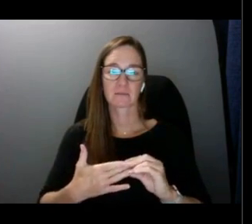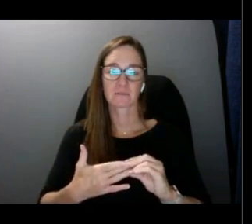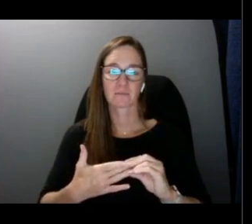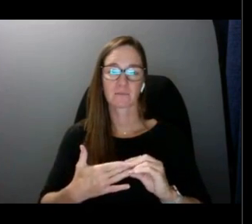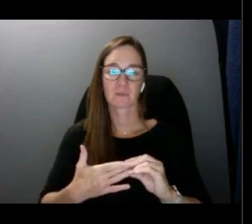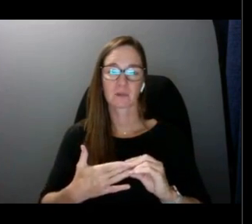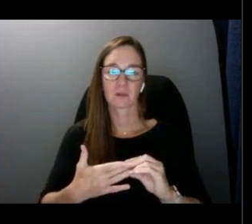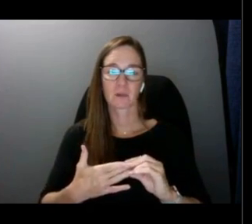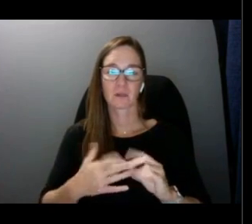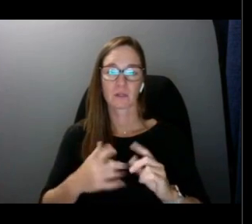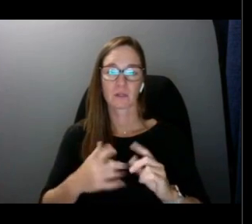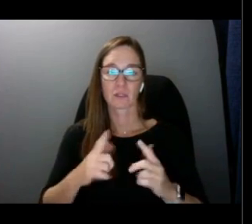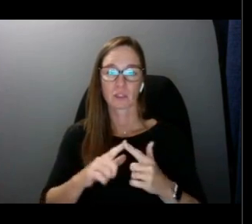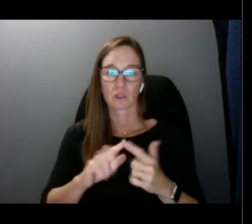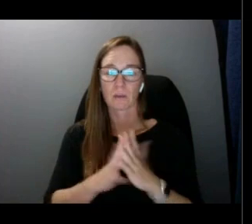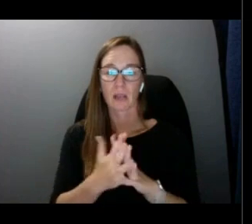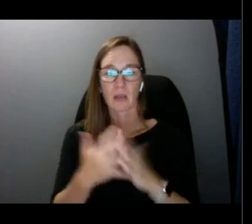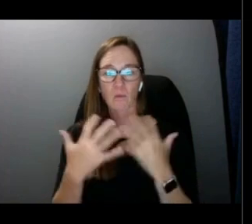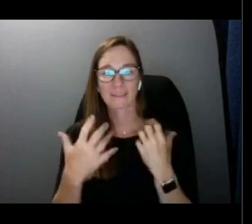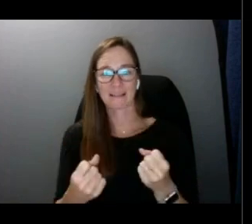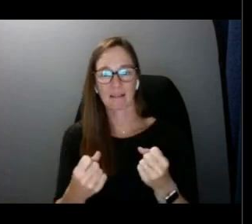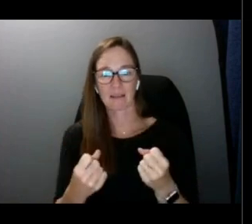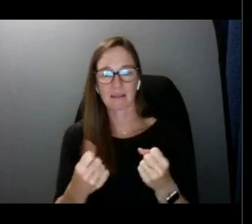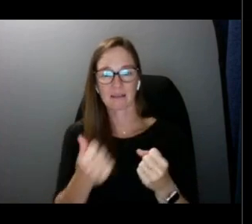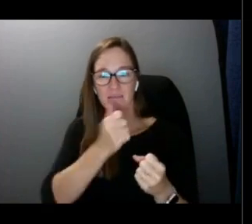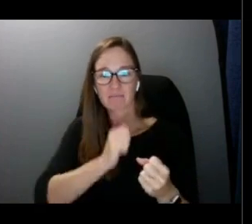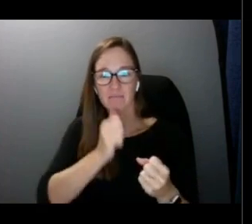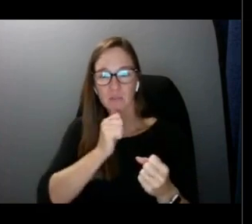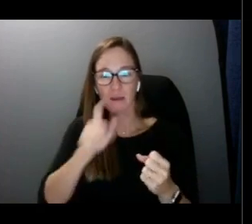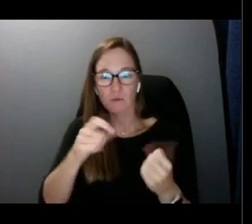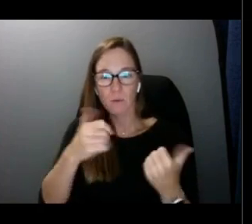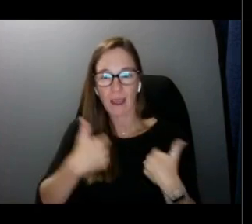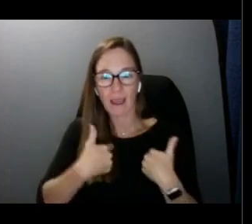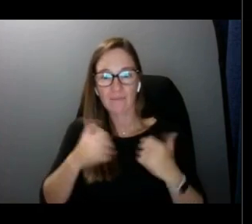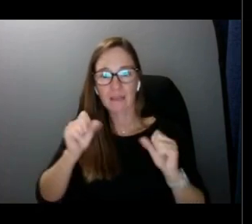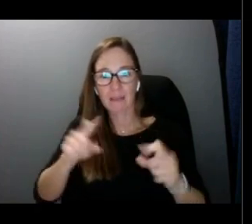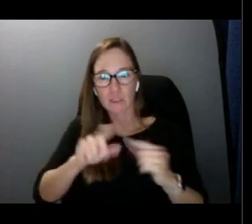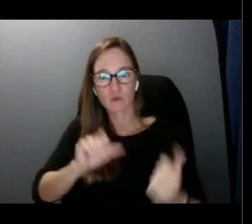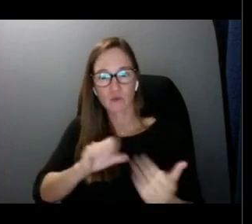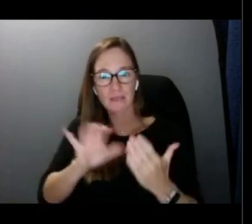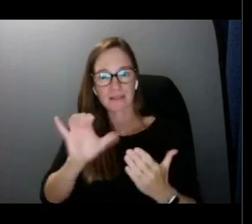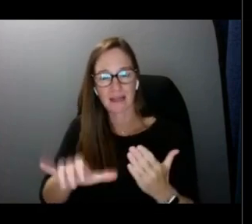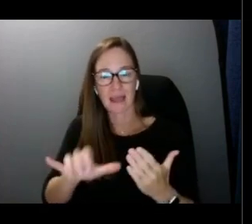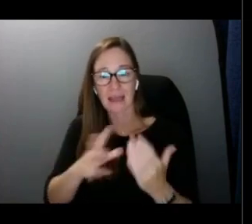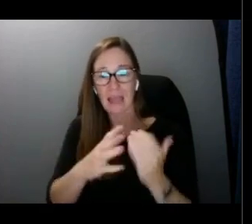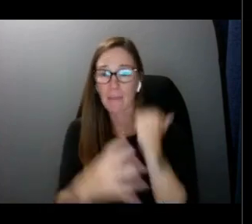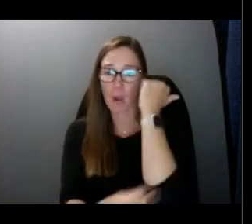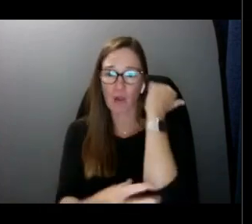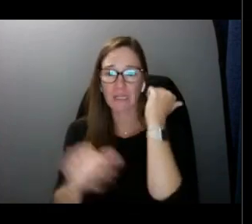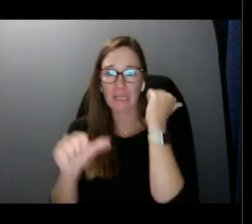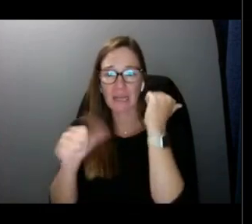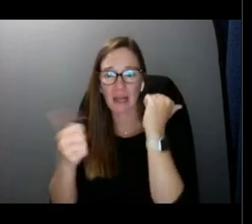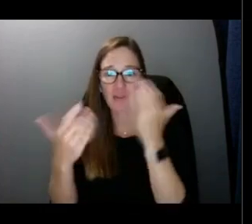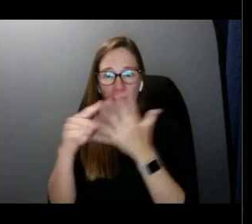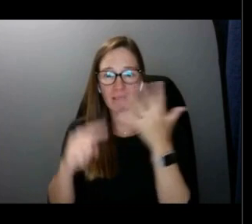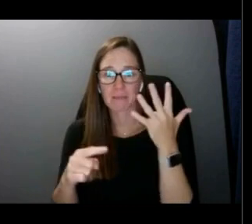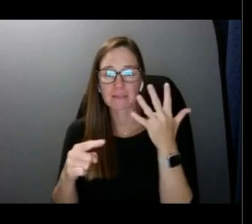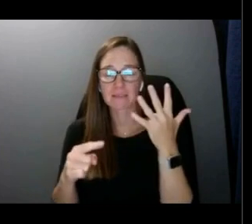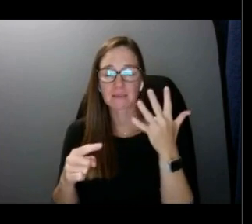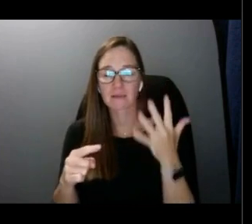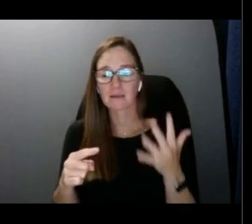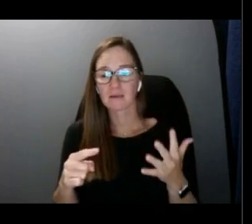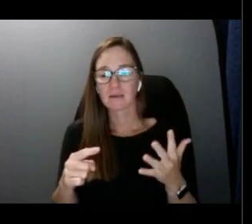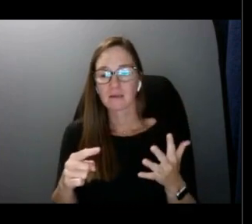to be resilient, you need to have the capacity to address that, and poverty and other elements